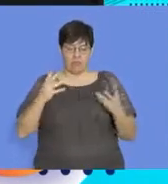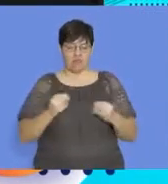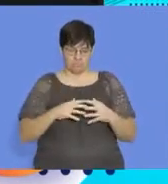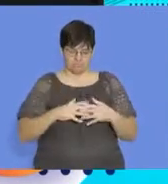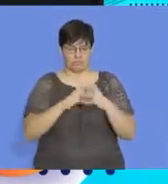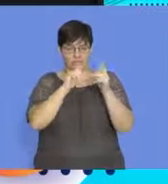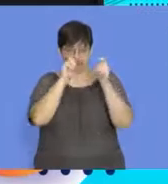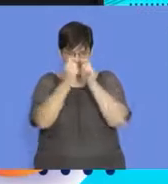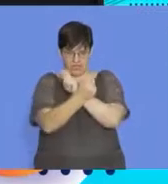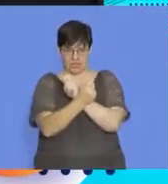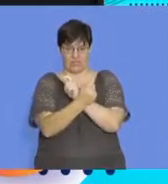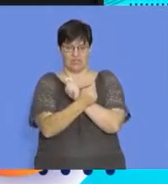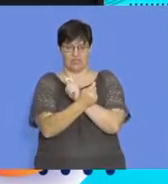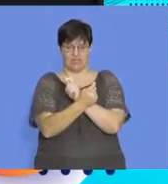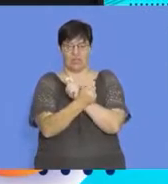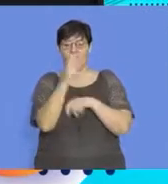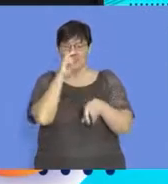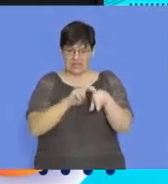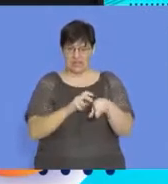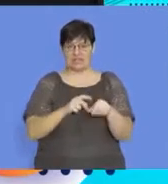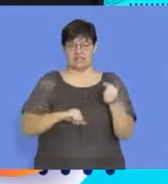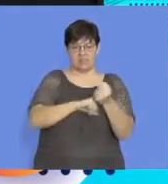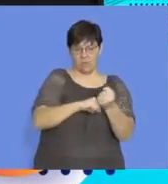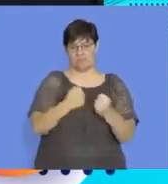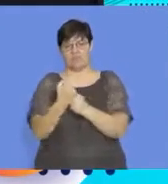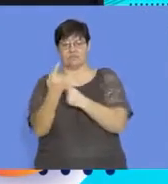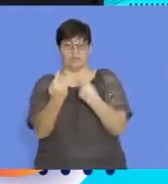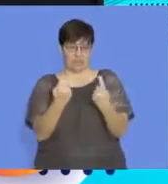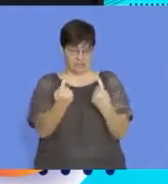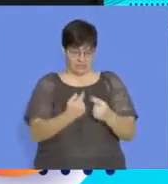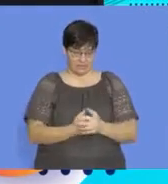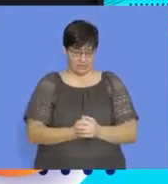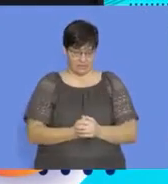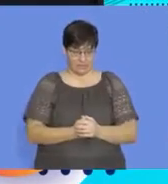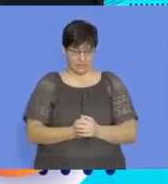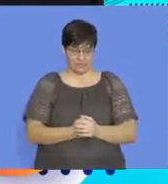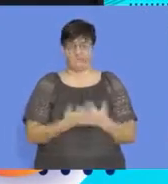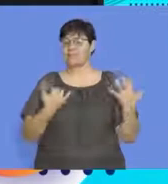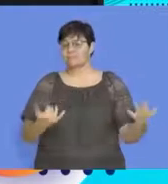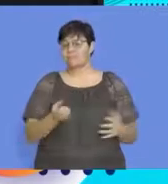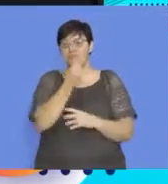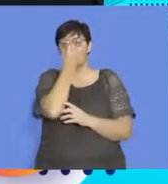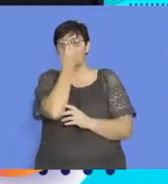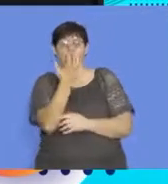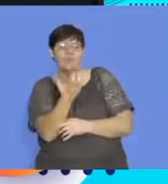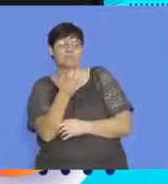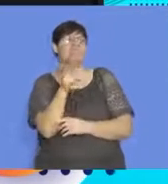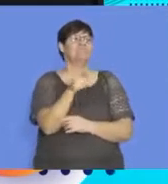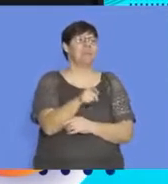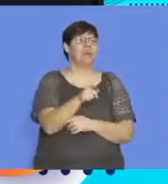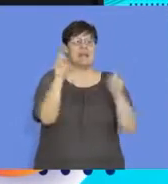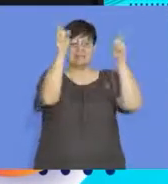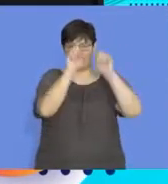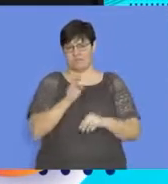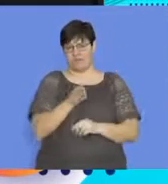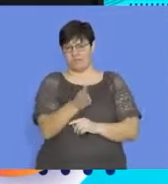They need each other. And what we're going to concentrate on now is that flowers can have special